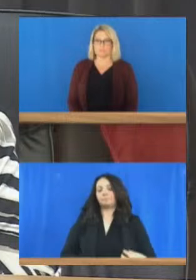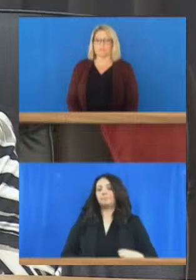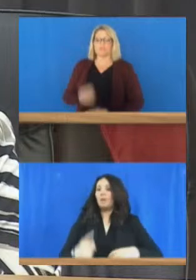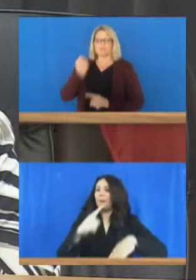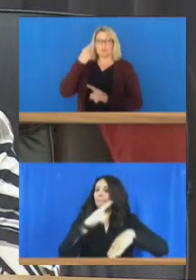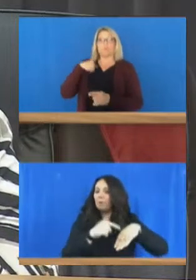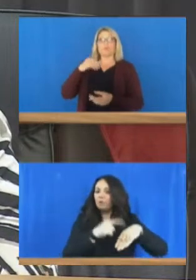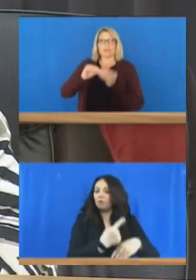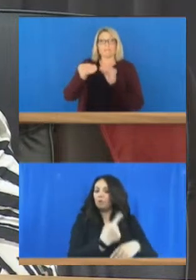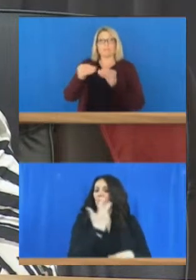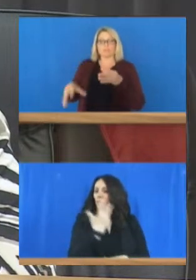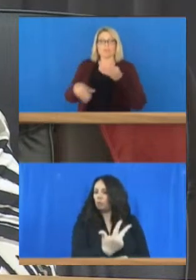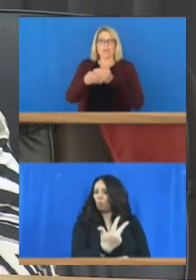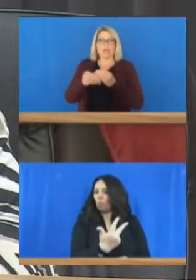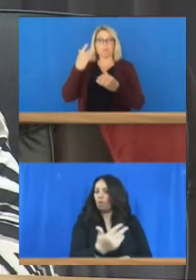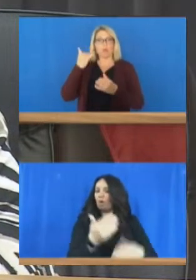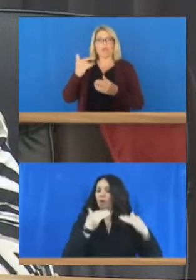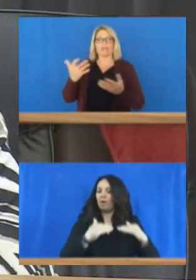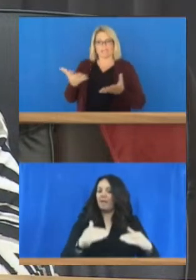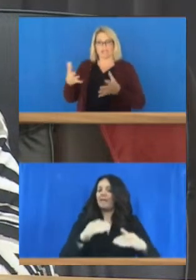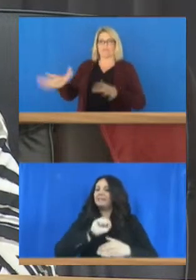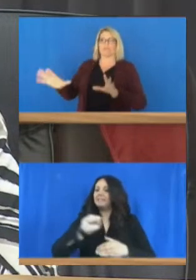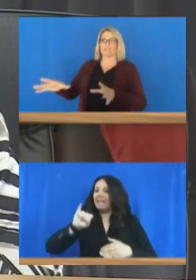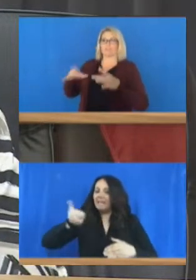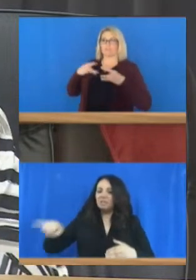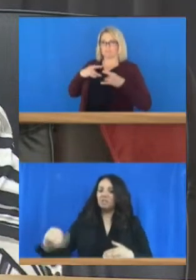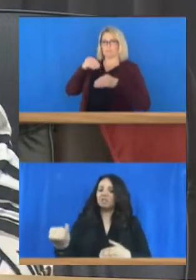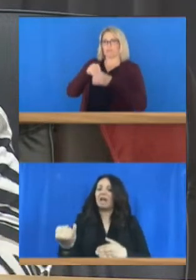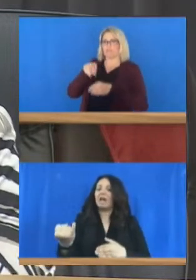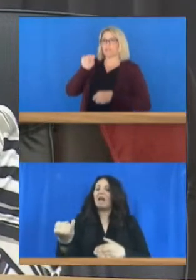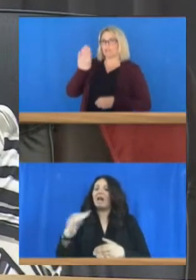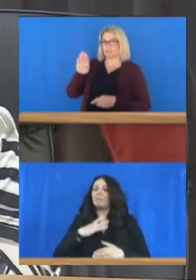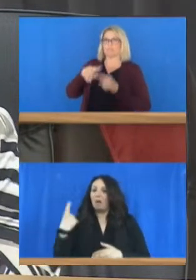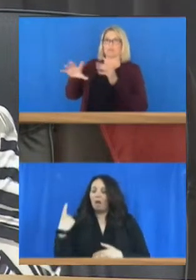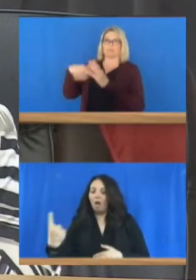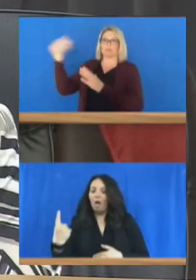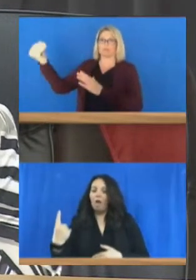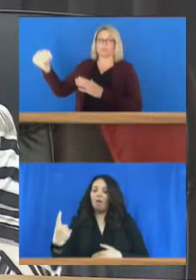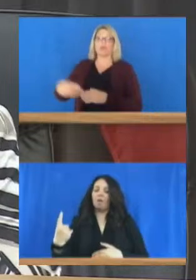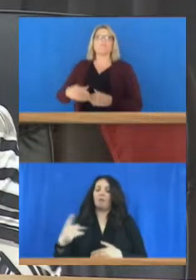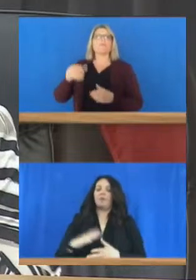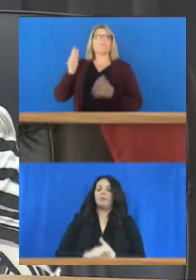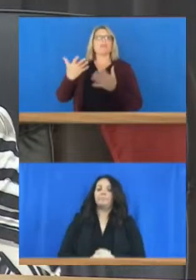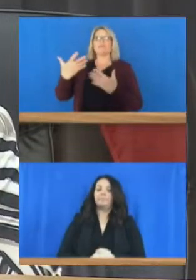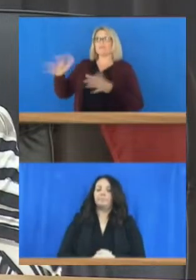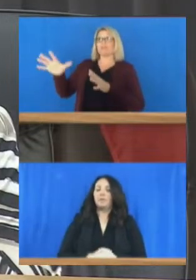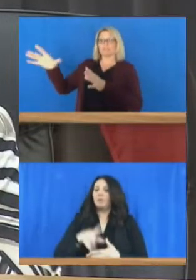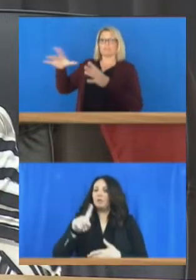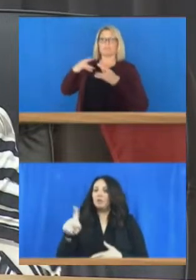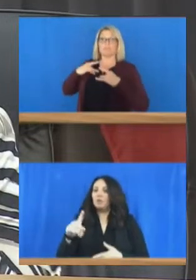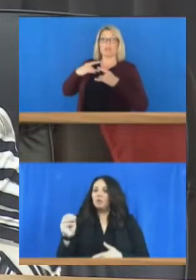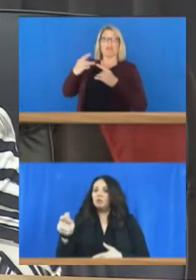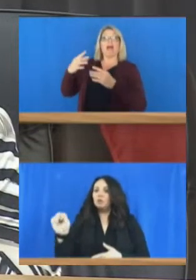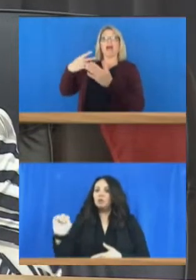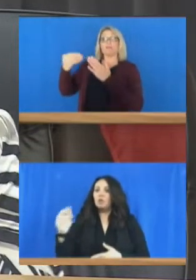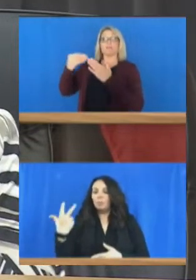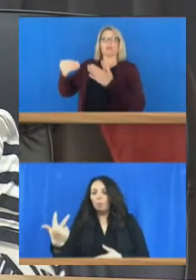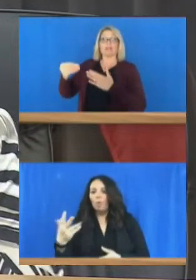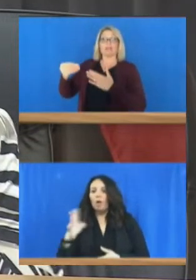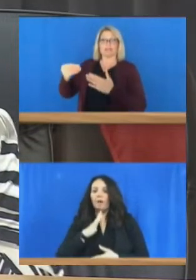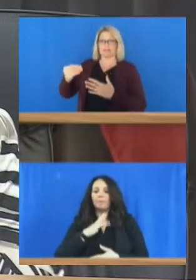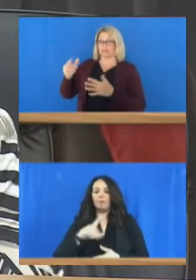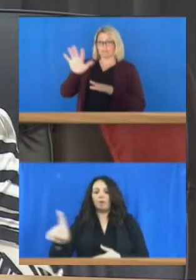reporting because these out-of-province cases now make up a larger share of our total case count than they have done in the past. And these cases have